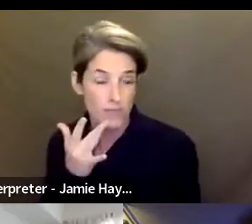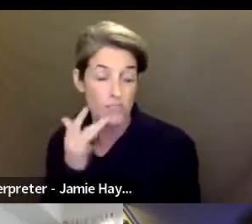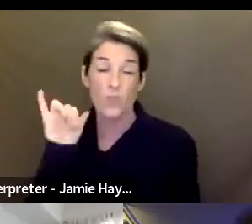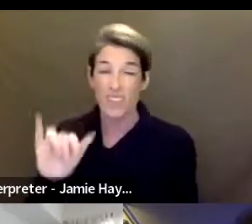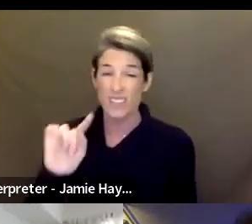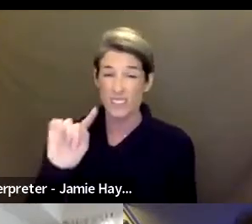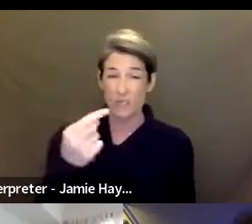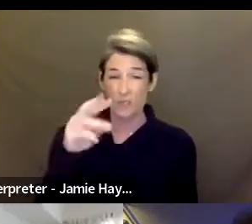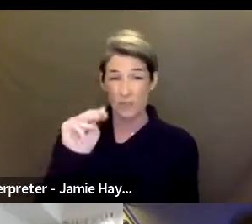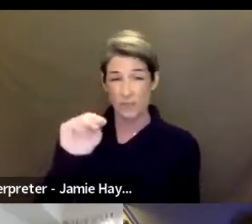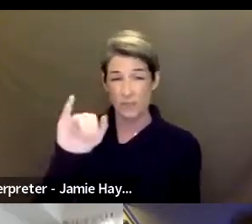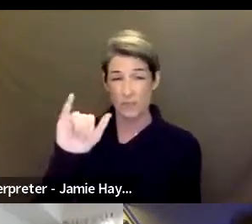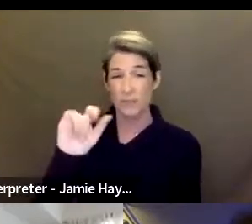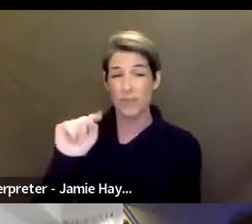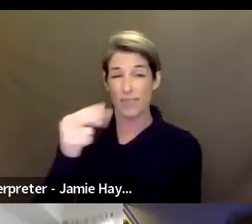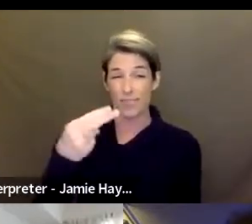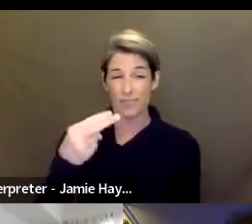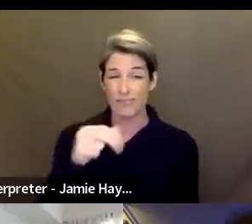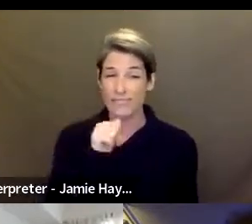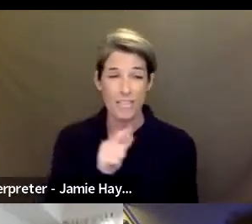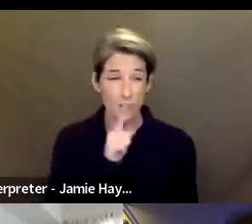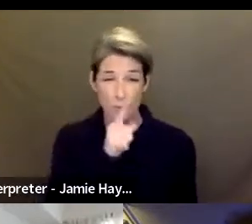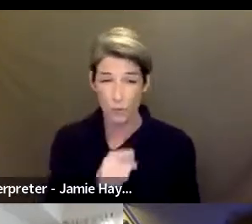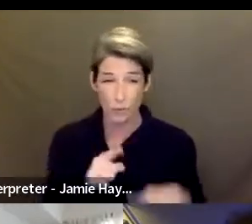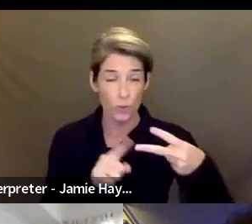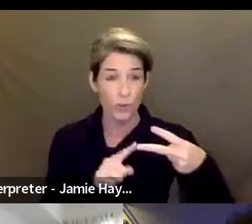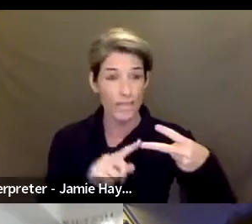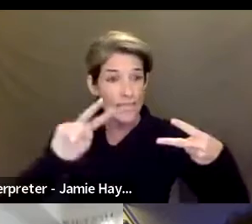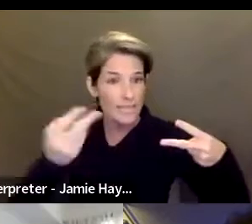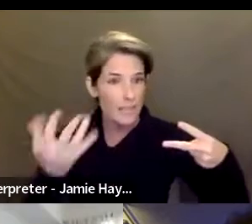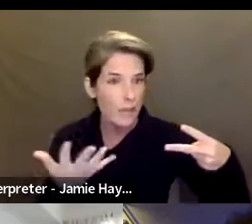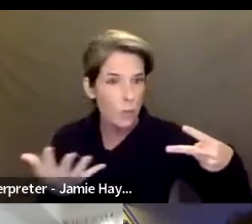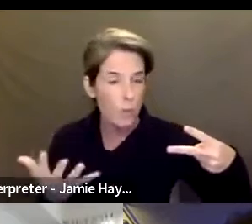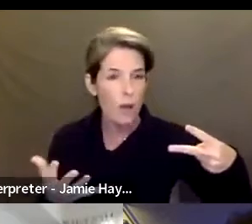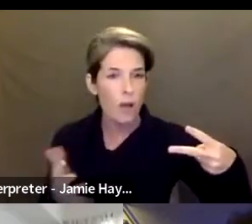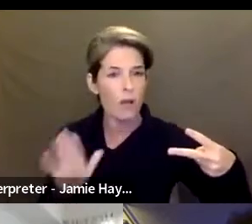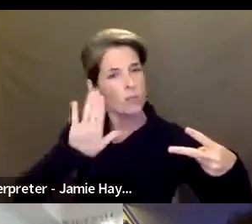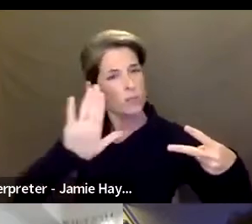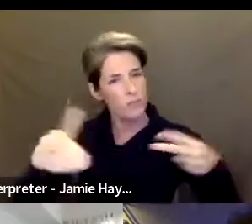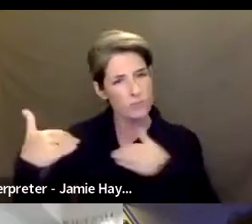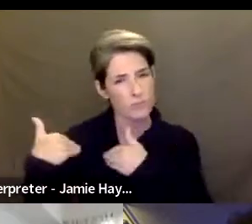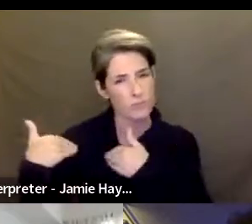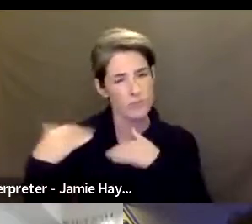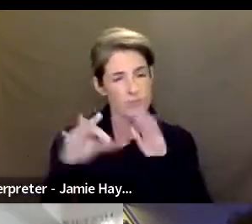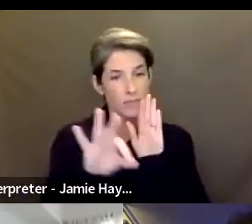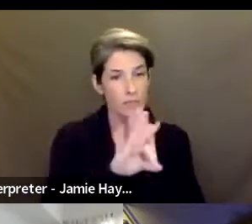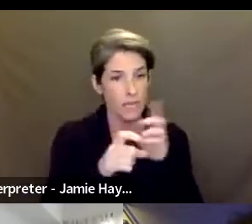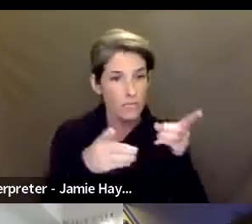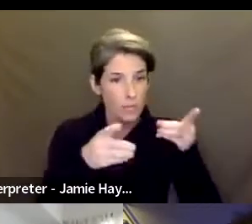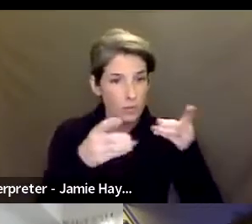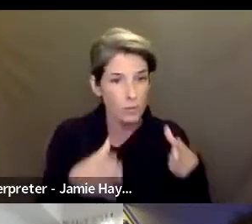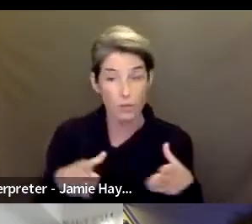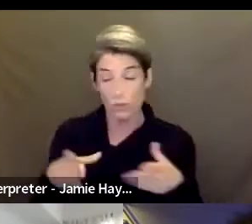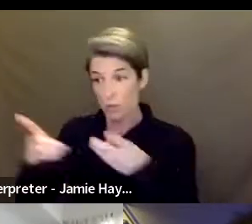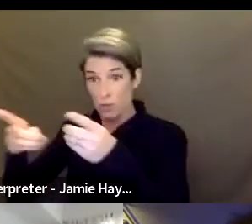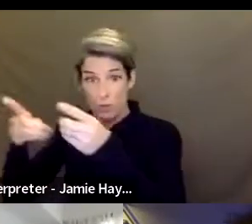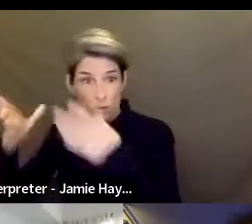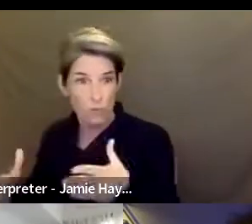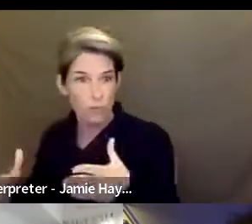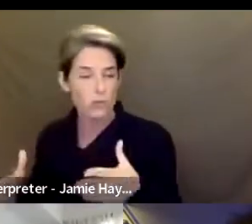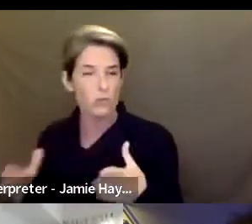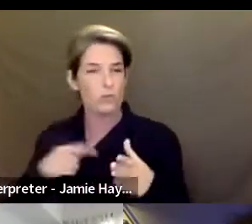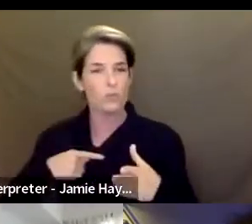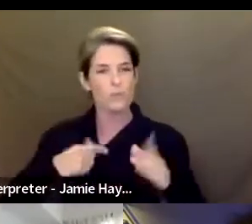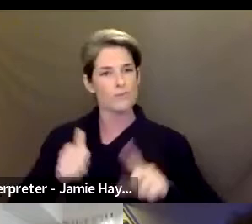second myth is, it is your responsibility, I believe, as a casting director, as a director, to create